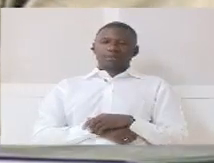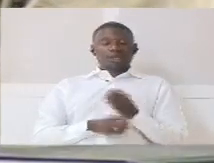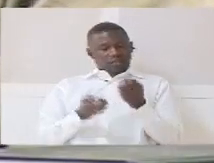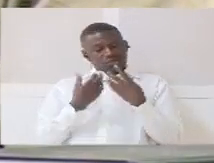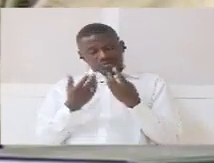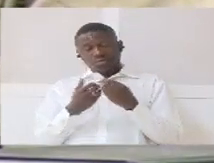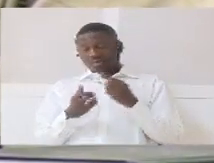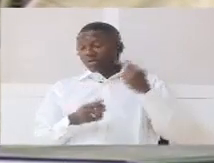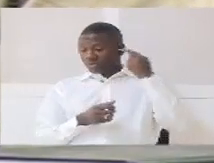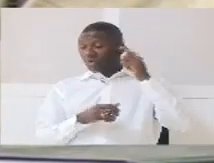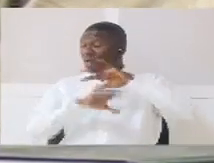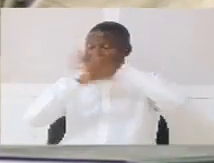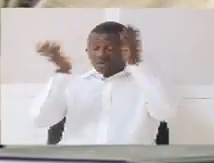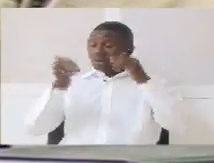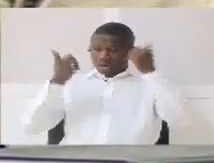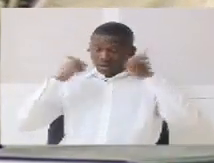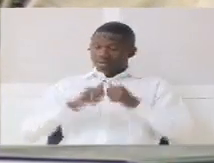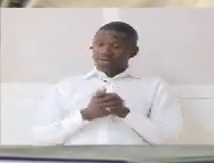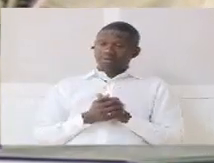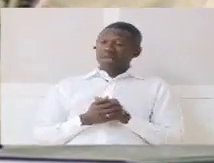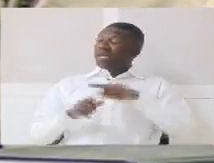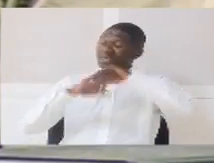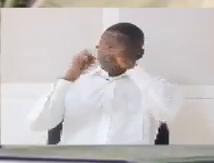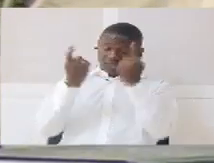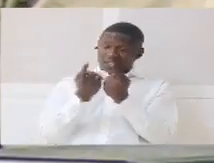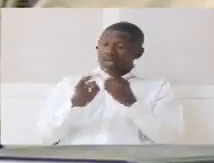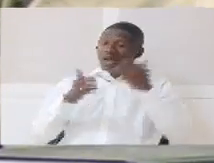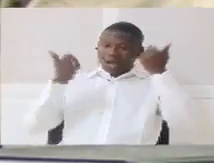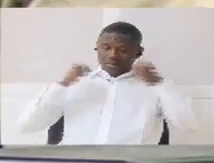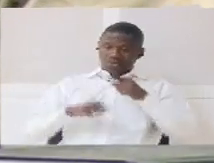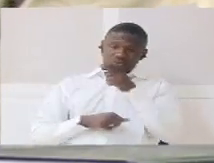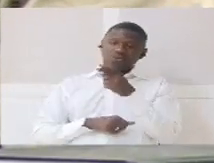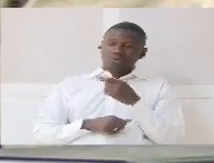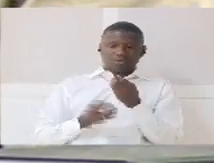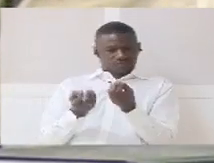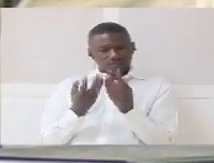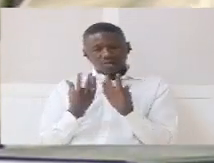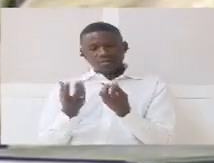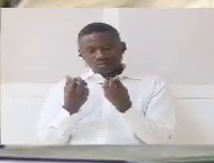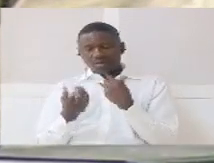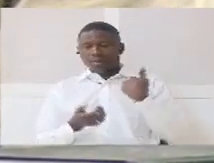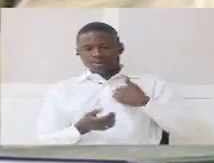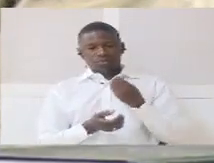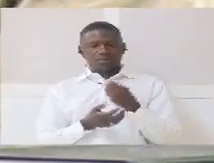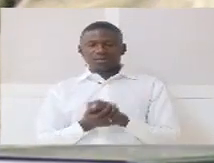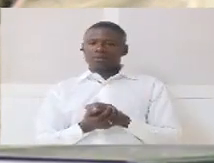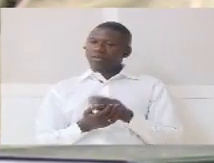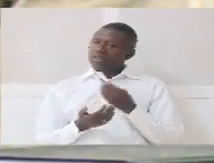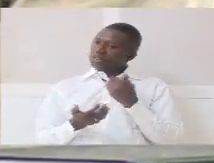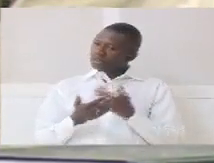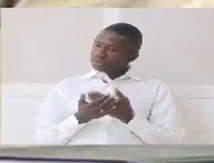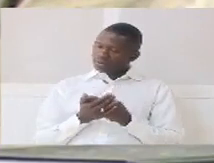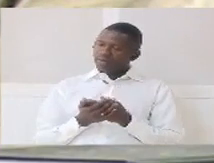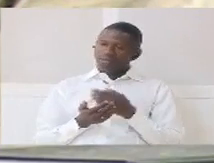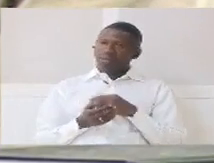heard about all your cases. Mimbe kete langa be kalam tala ya kafonyele. All what happened to you has been narrated to me. Ako njebara alata. He told me,